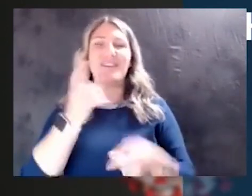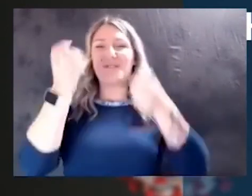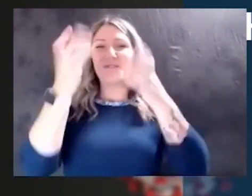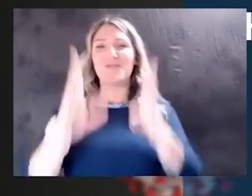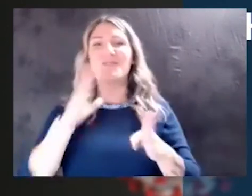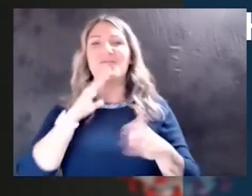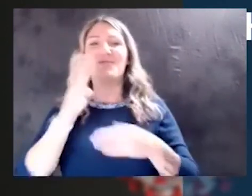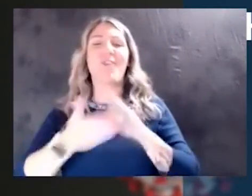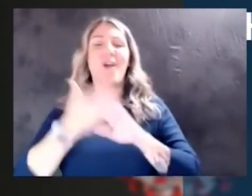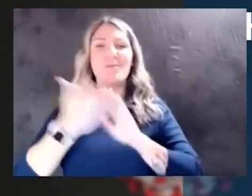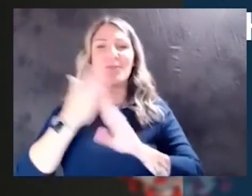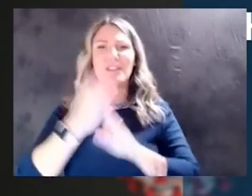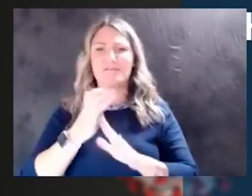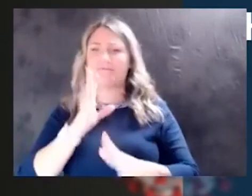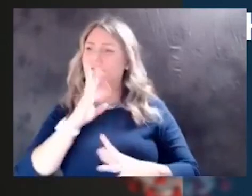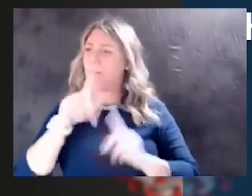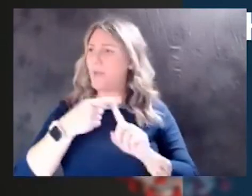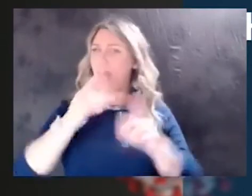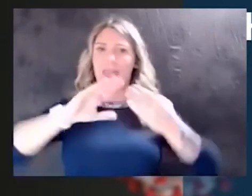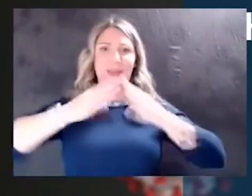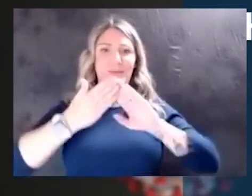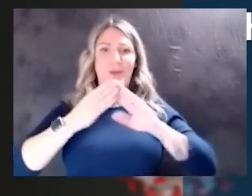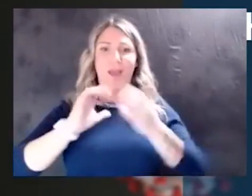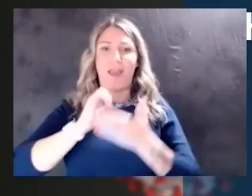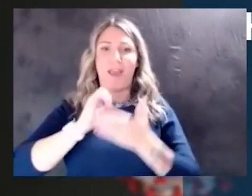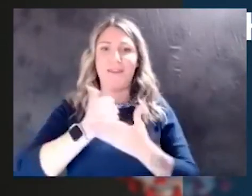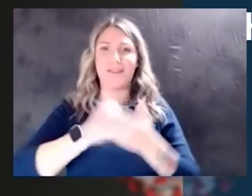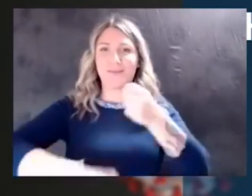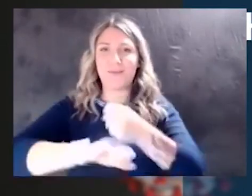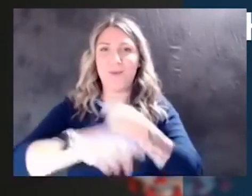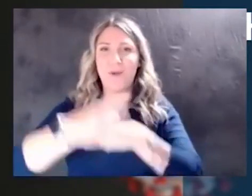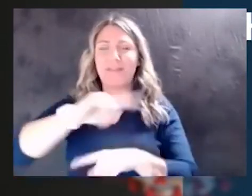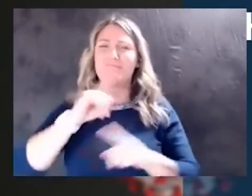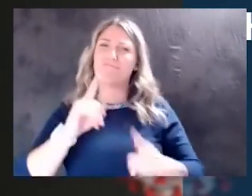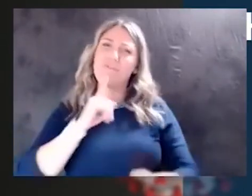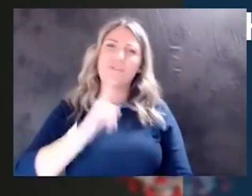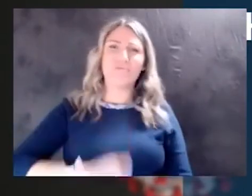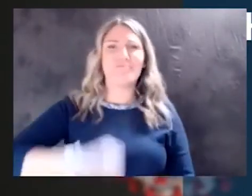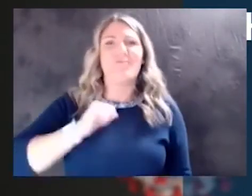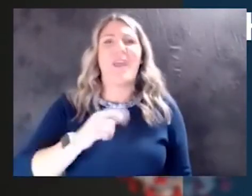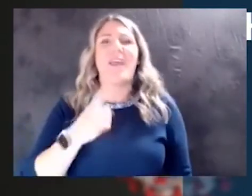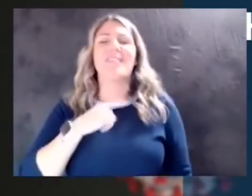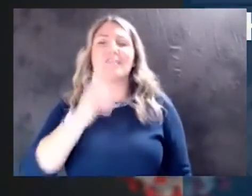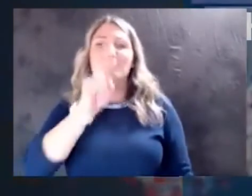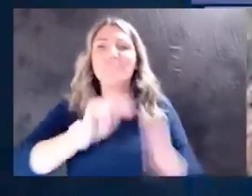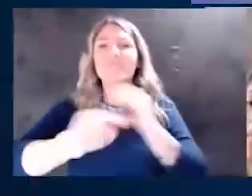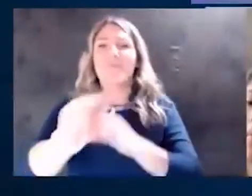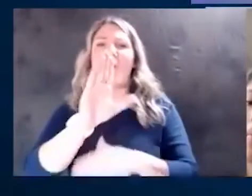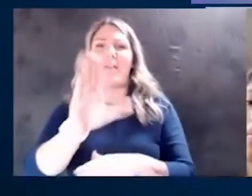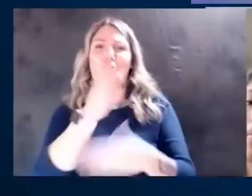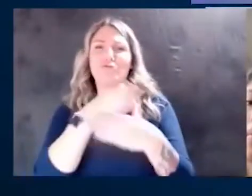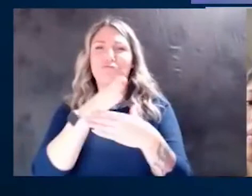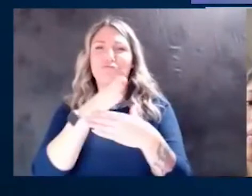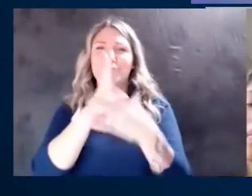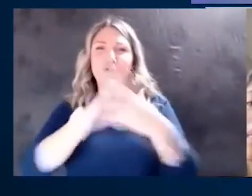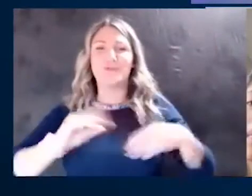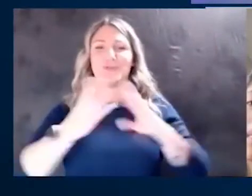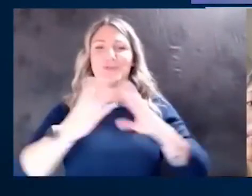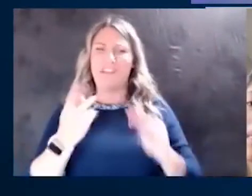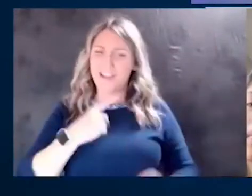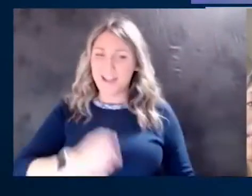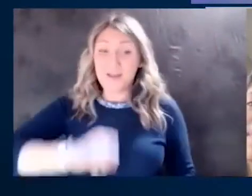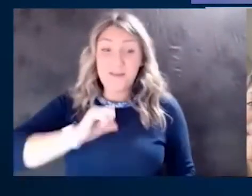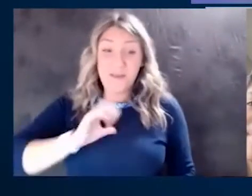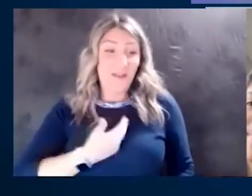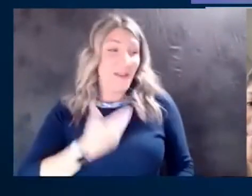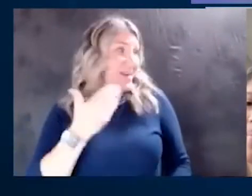community support helped them. So proud of these young people. We look forward to sharing their story tomorrow. And we were so proud of our young folks today. Yes. So